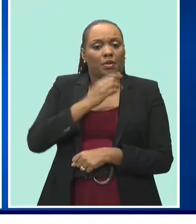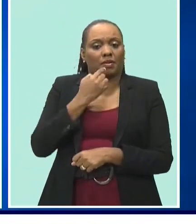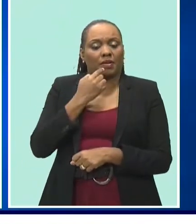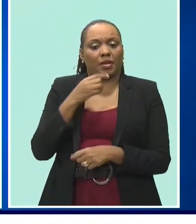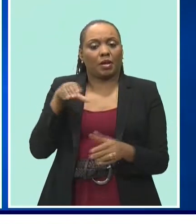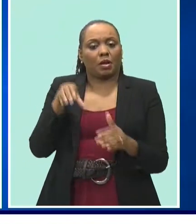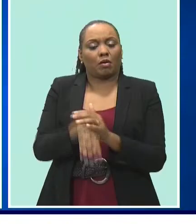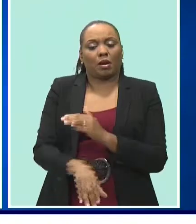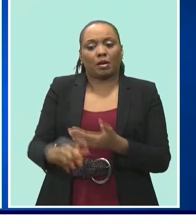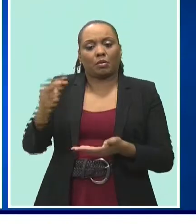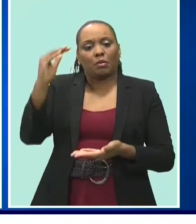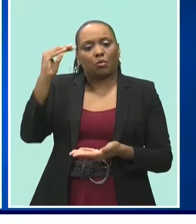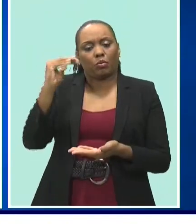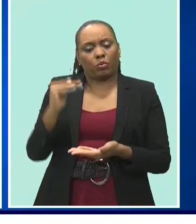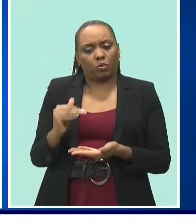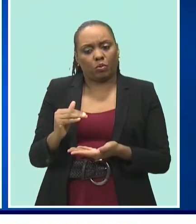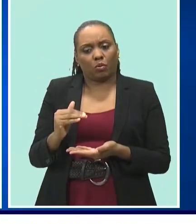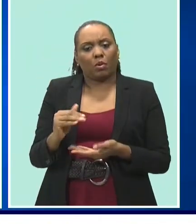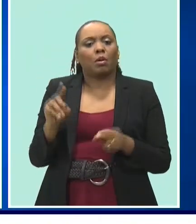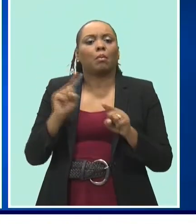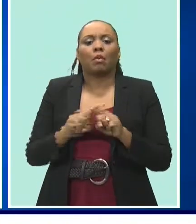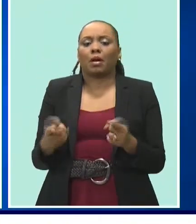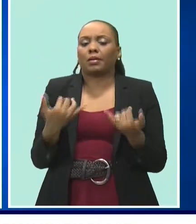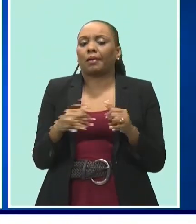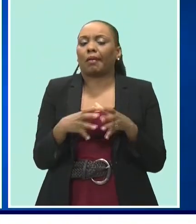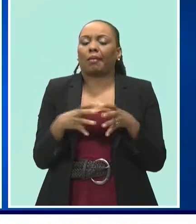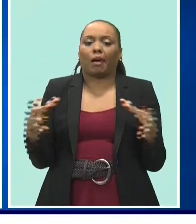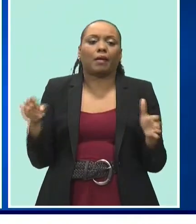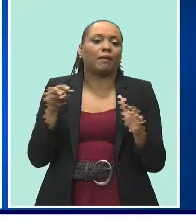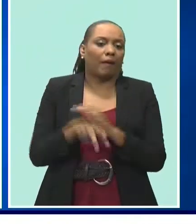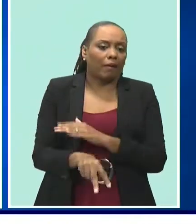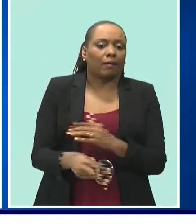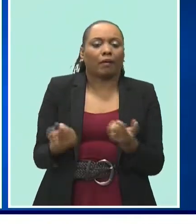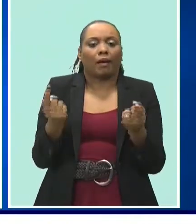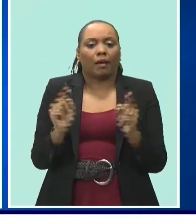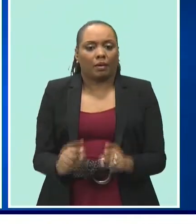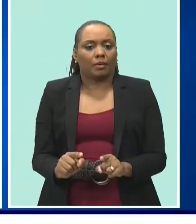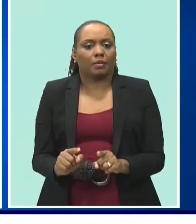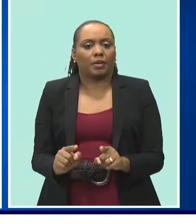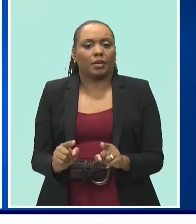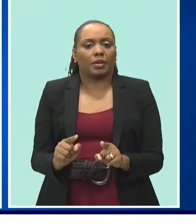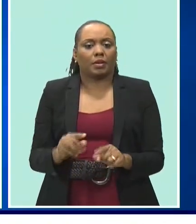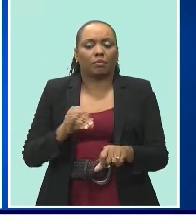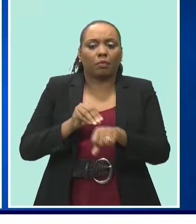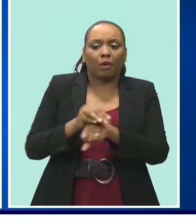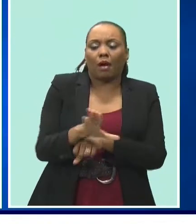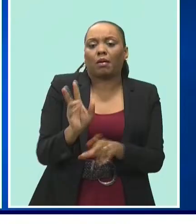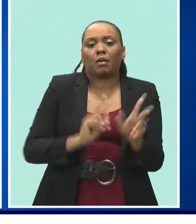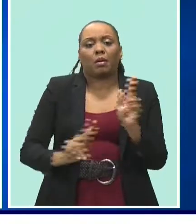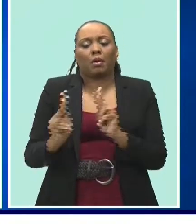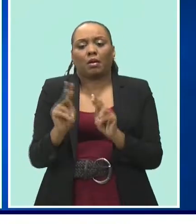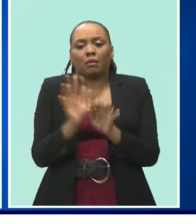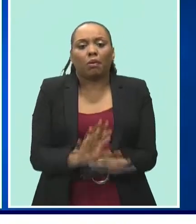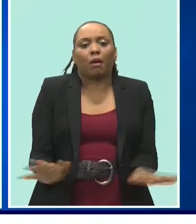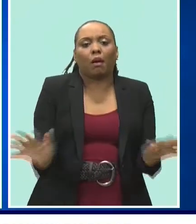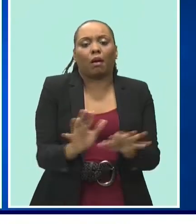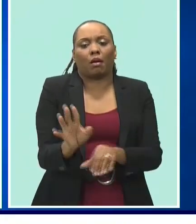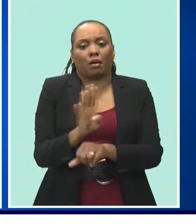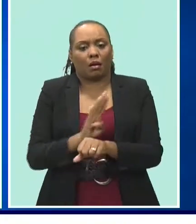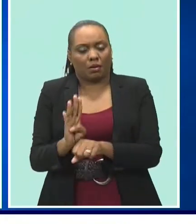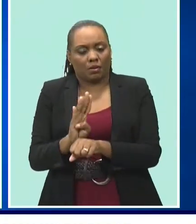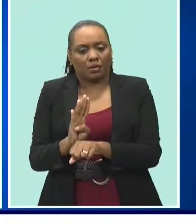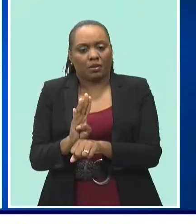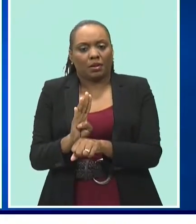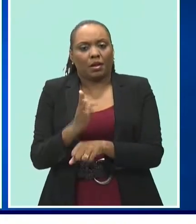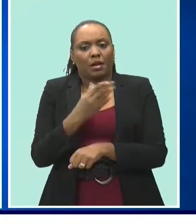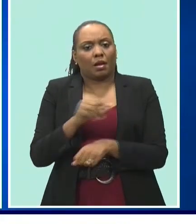level of violence in society is still of significant concern, as it affects people from all walks of life in our society and, by